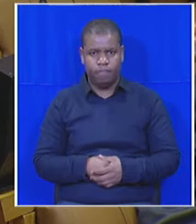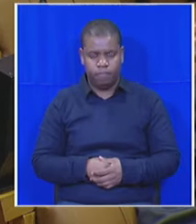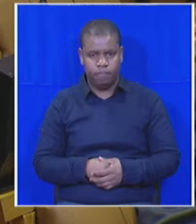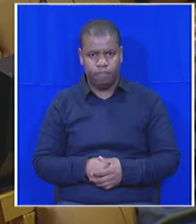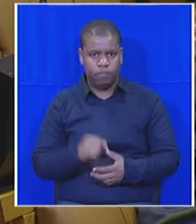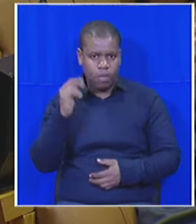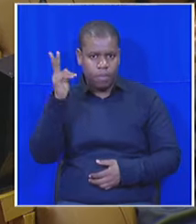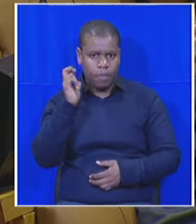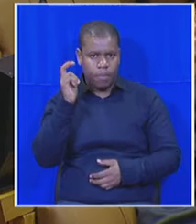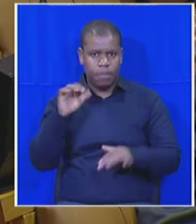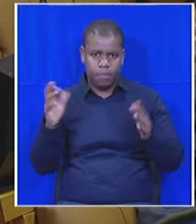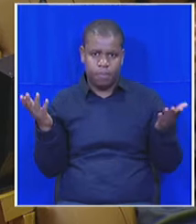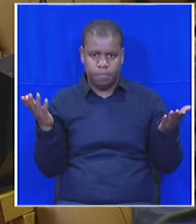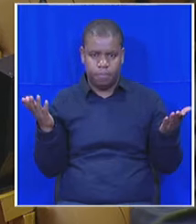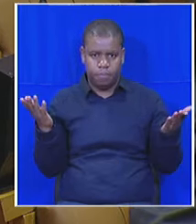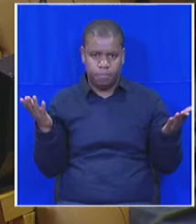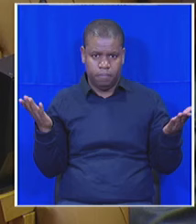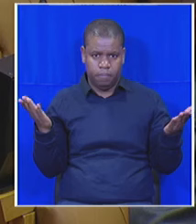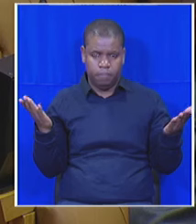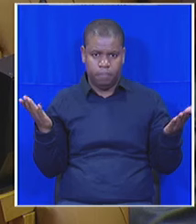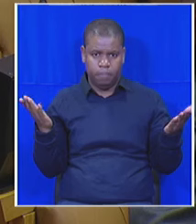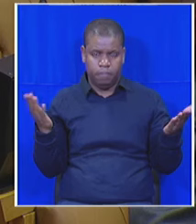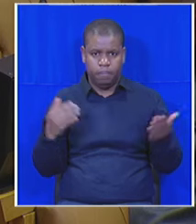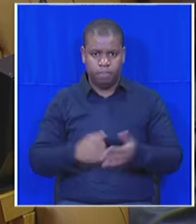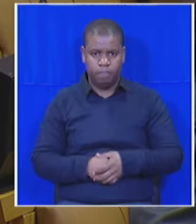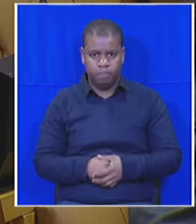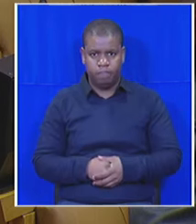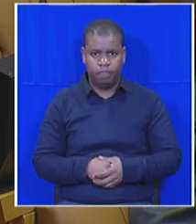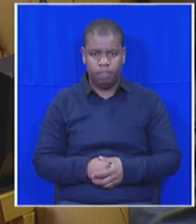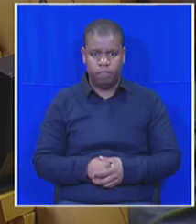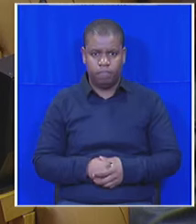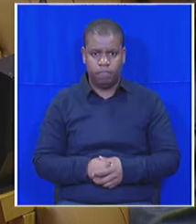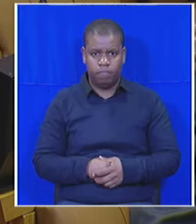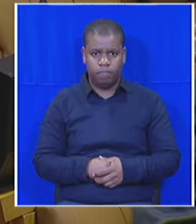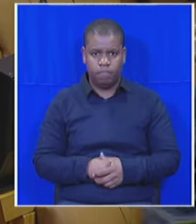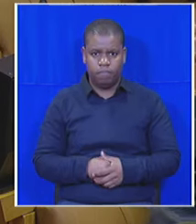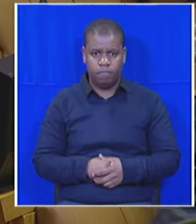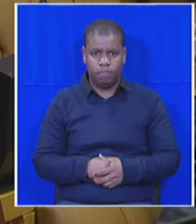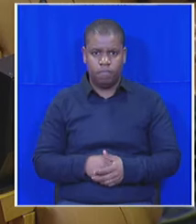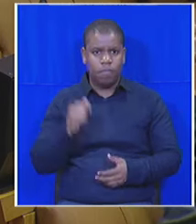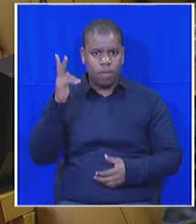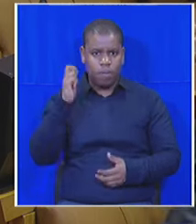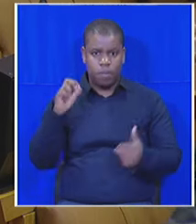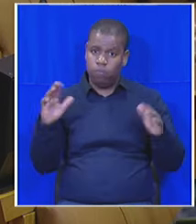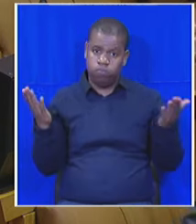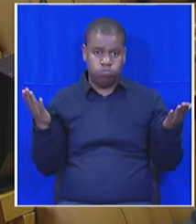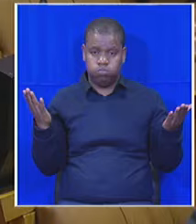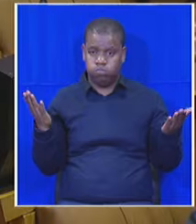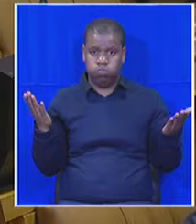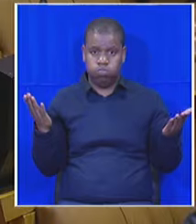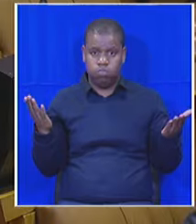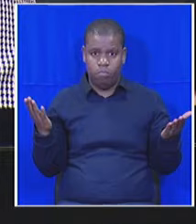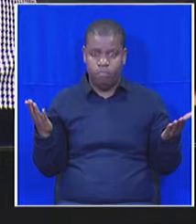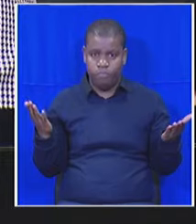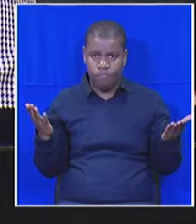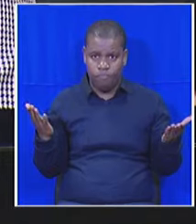that indicating that a member is perhaps bought by the ANC asking them what is Honourable paid. member, that's not